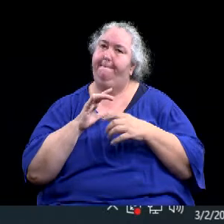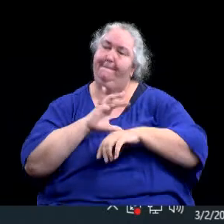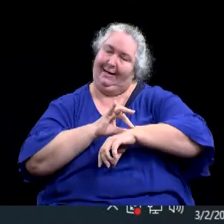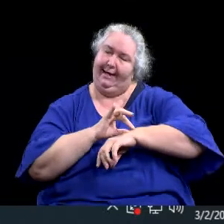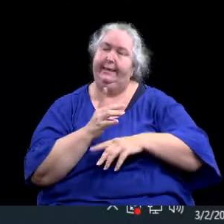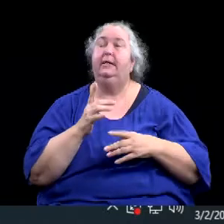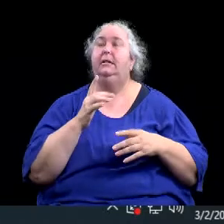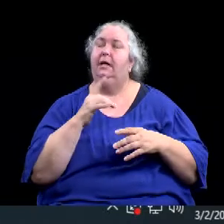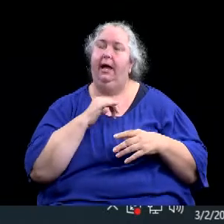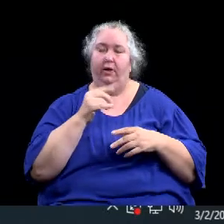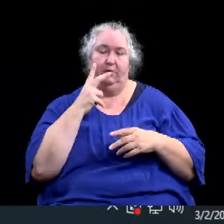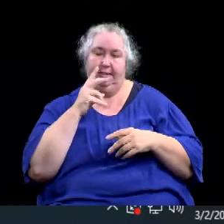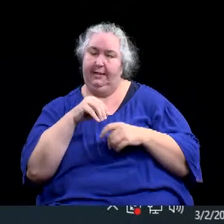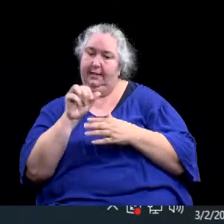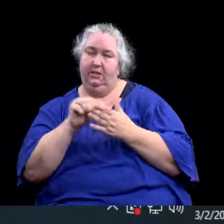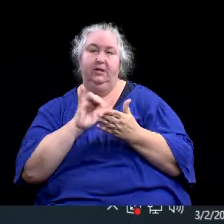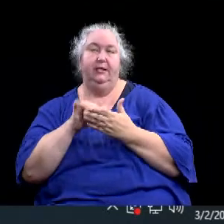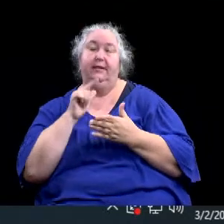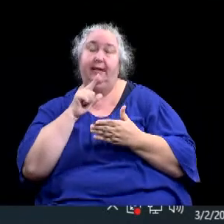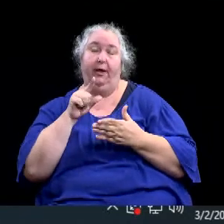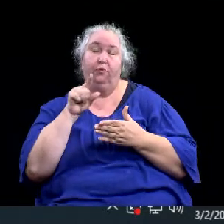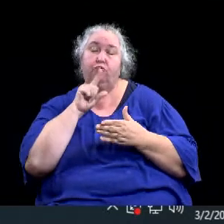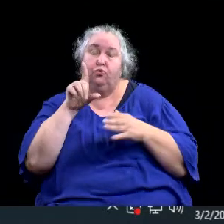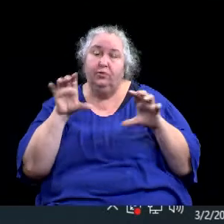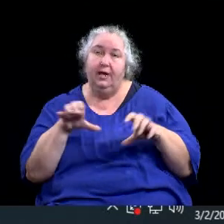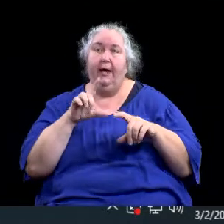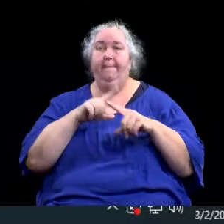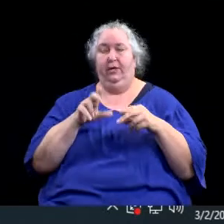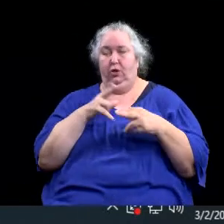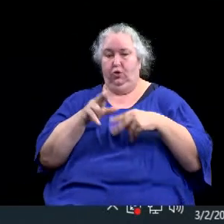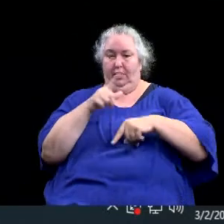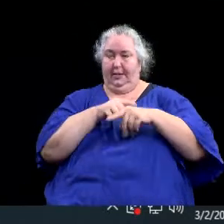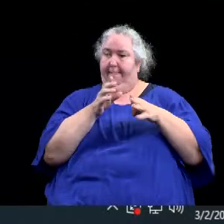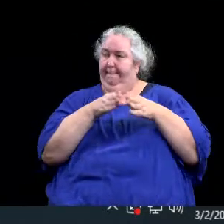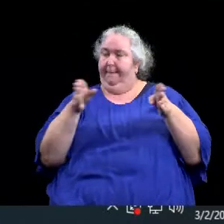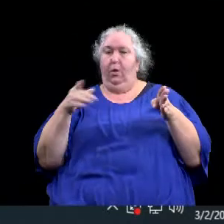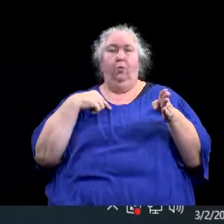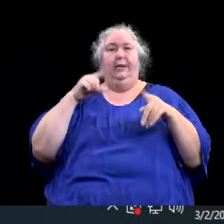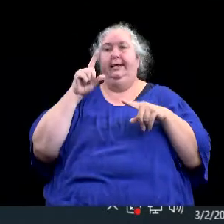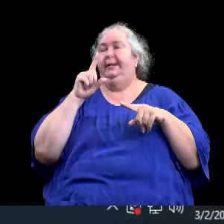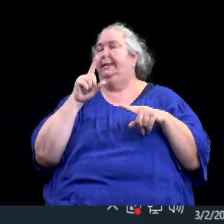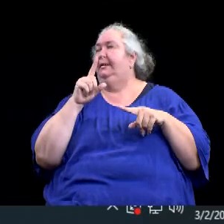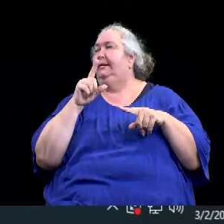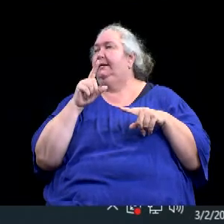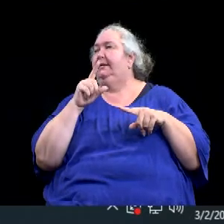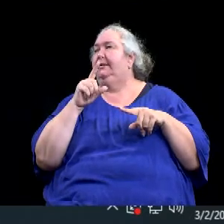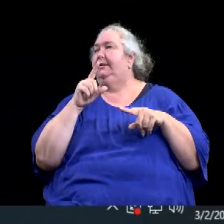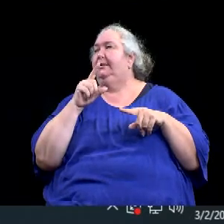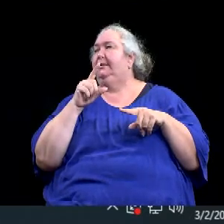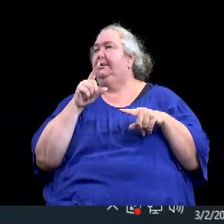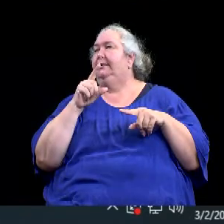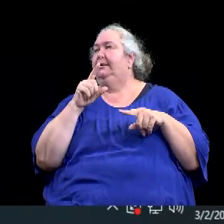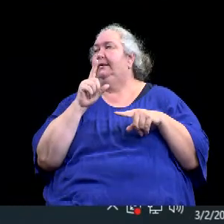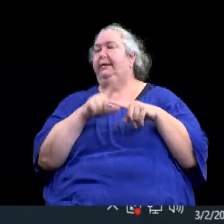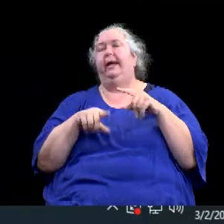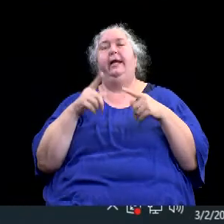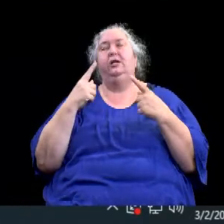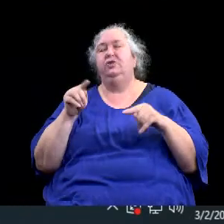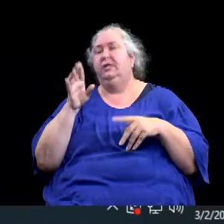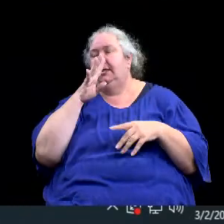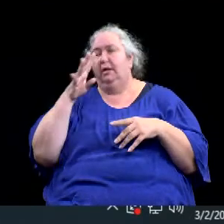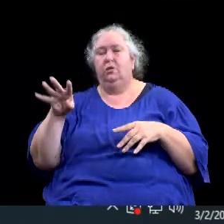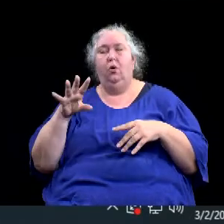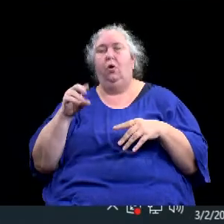short timeline to cut emissions, we cannot continue to kick the can down the road. Doing the same thing will not produce different results. The city